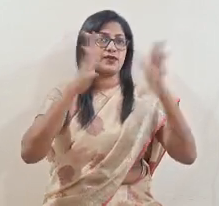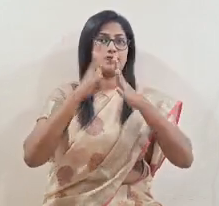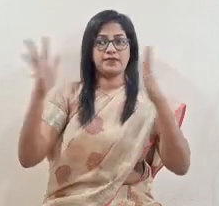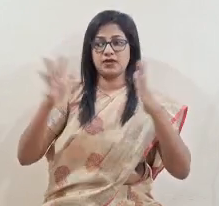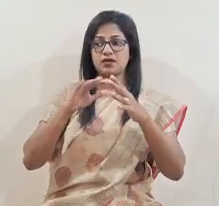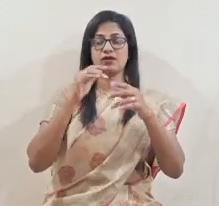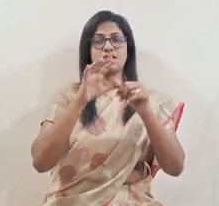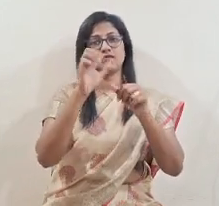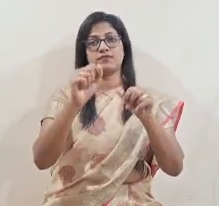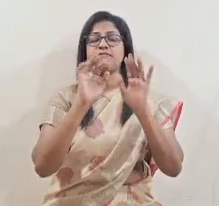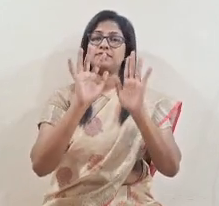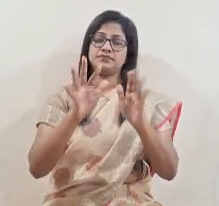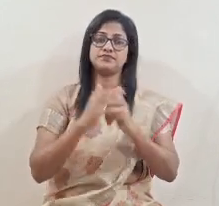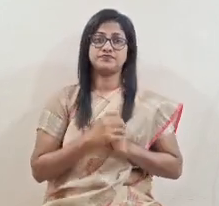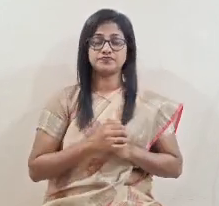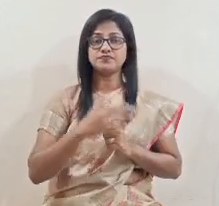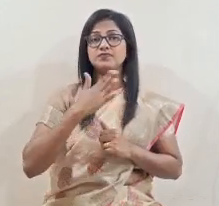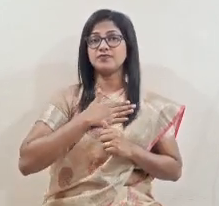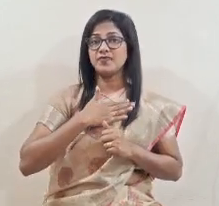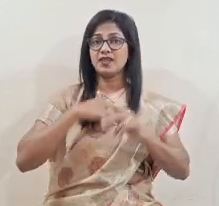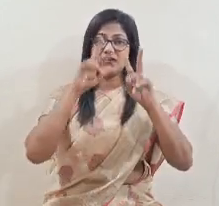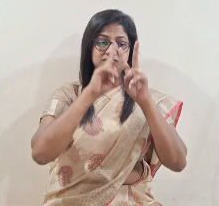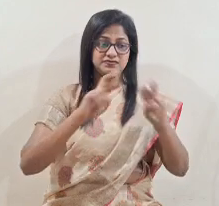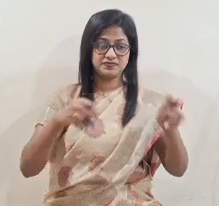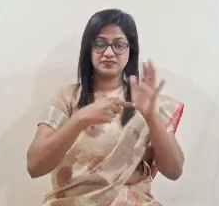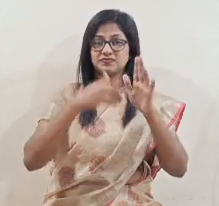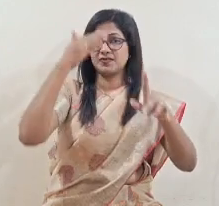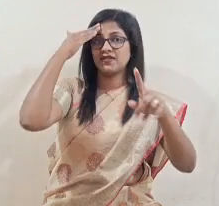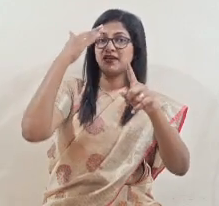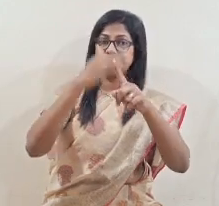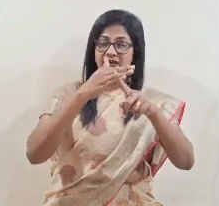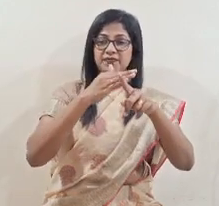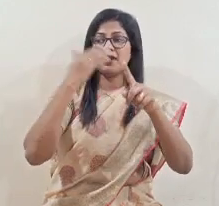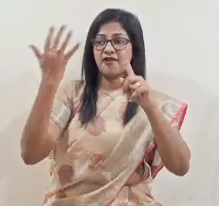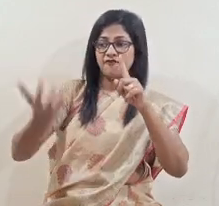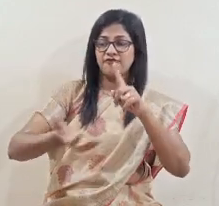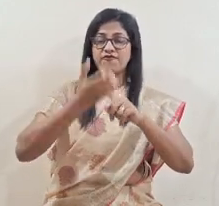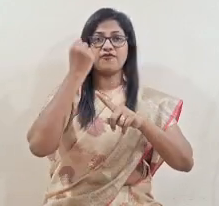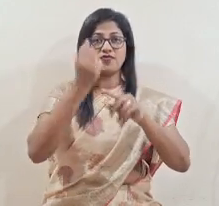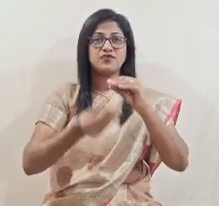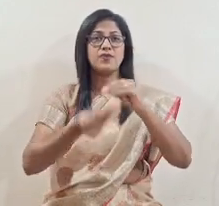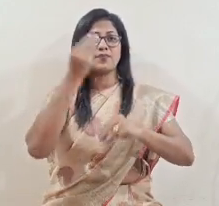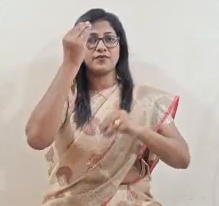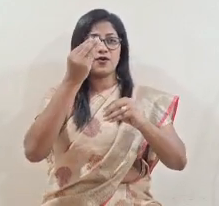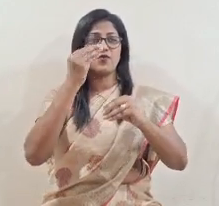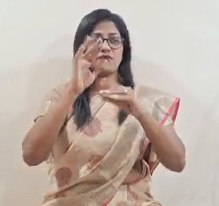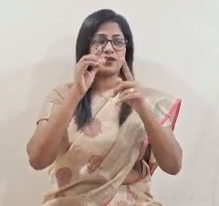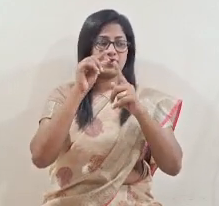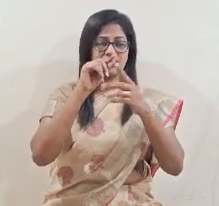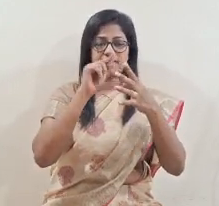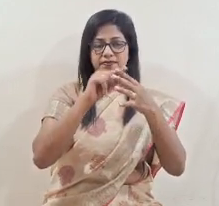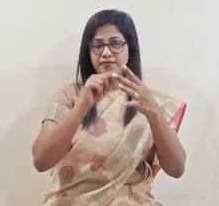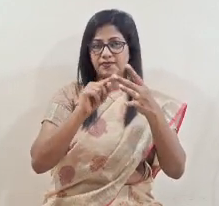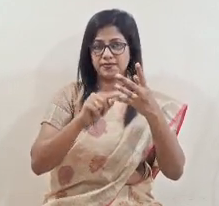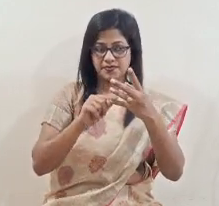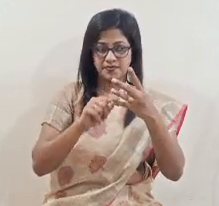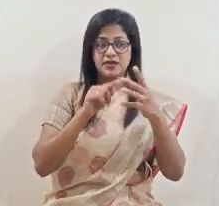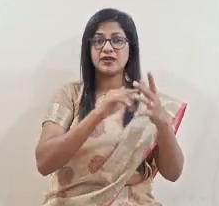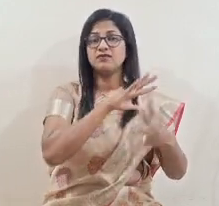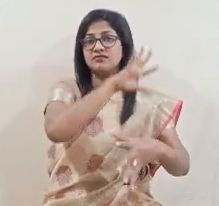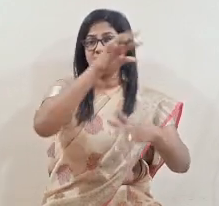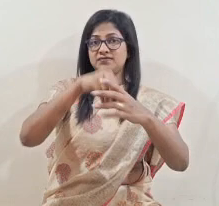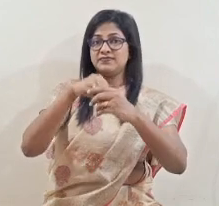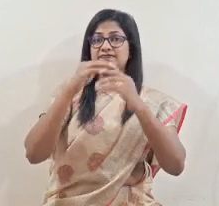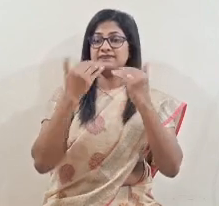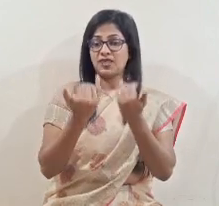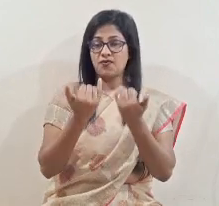cities. So my study aimed to actually identify a few more parameters that can be incorporated in